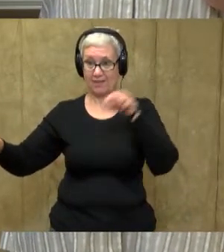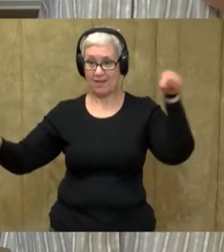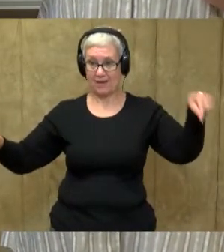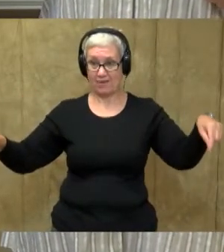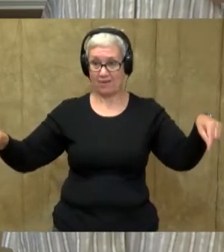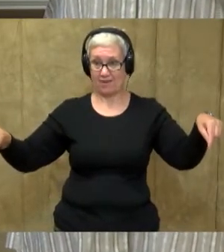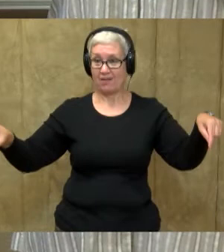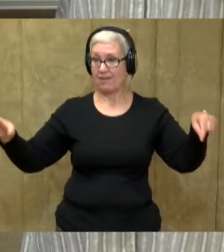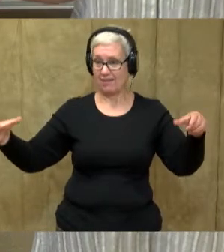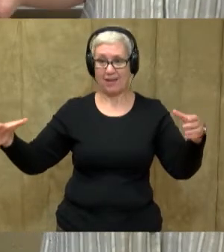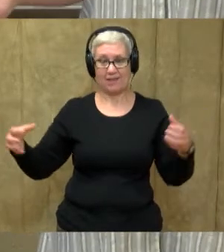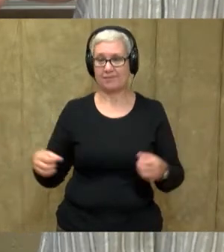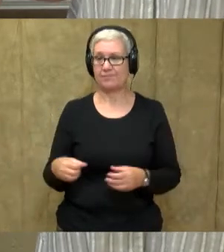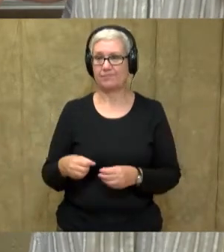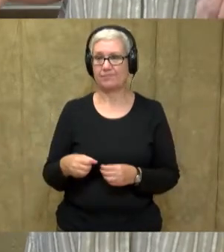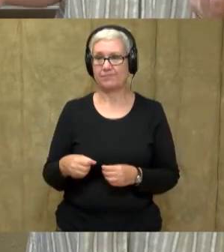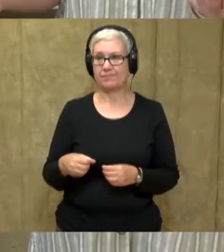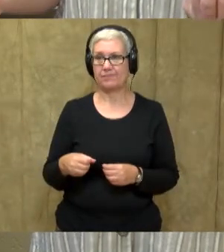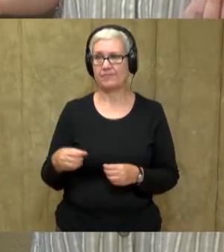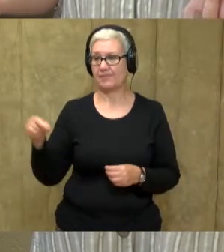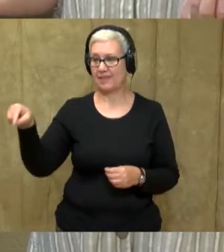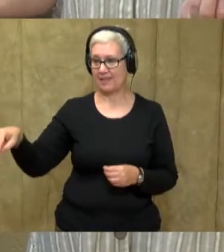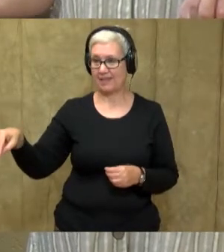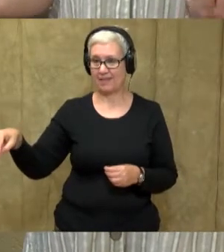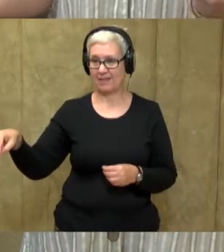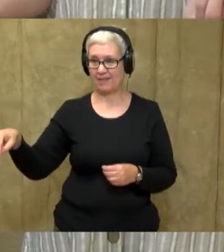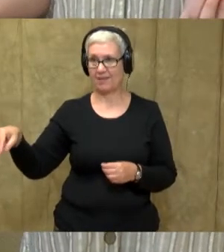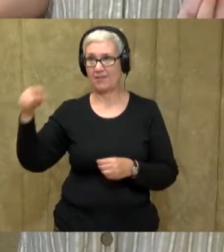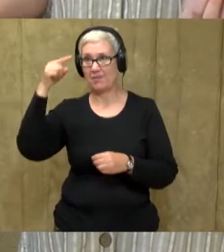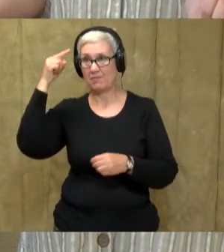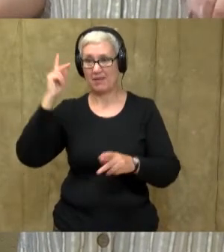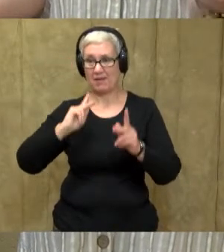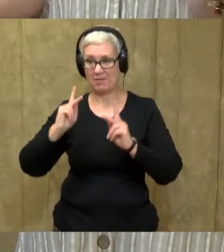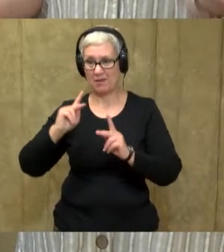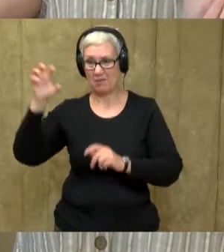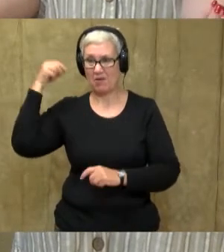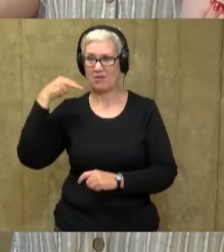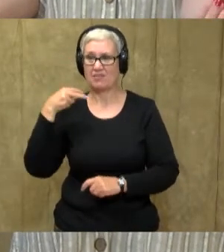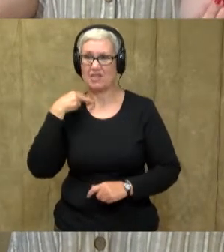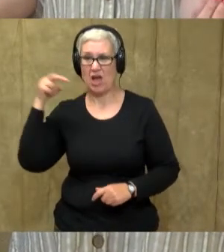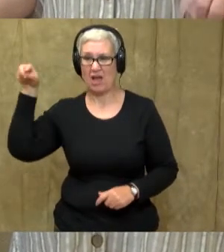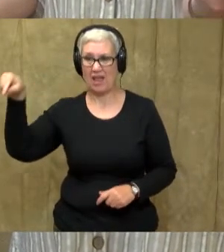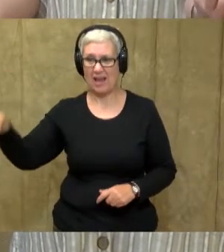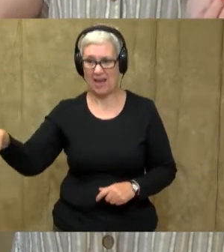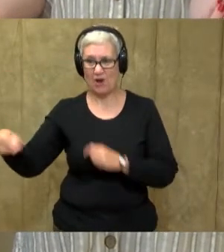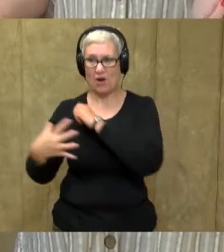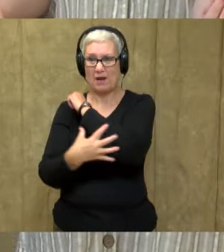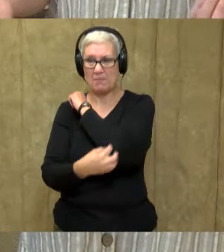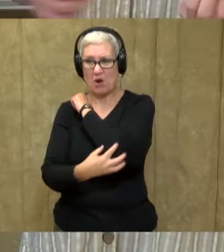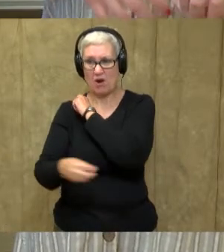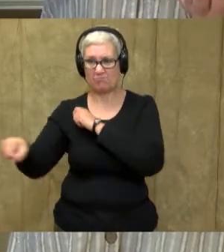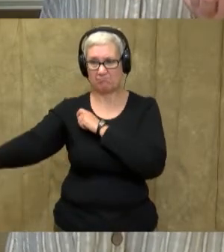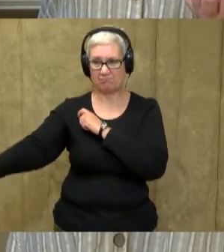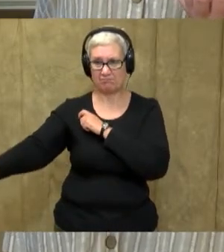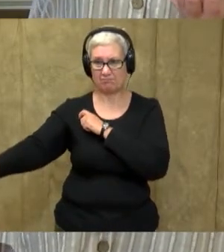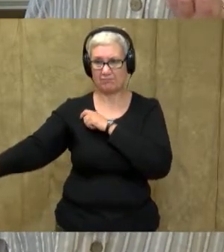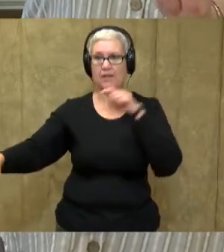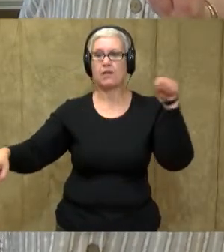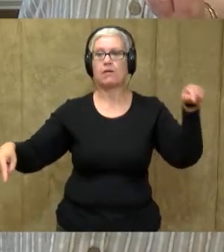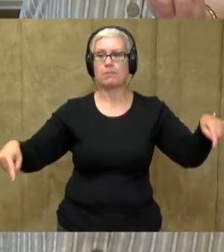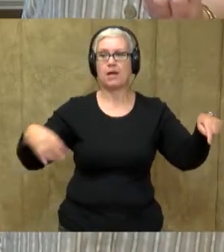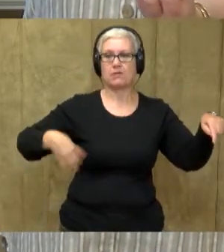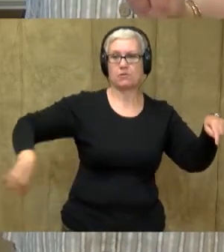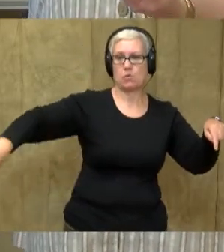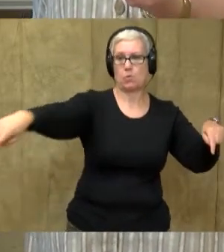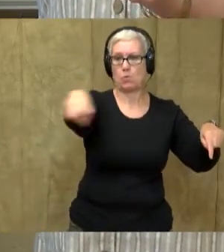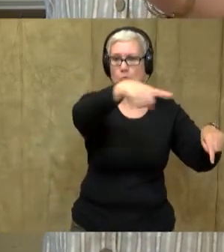prosperity, that his audience is stuck there in the middle of this island of poverty while they're surrounded